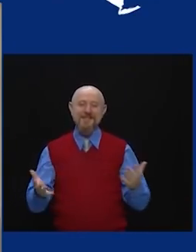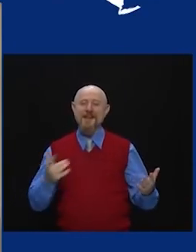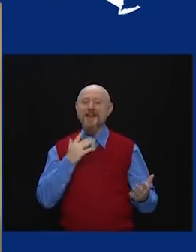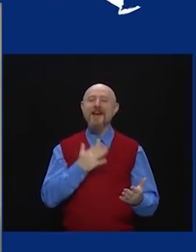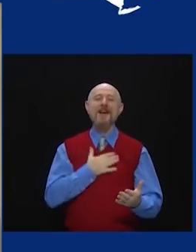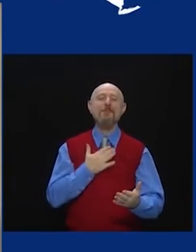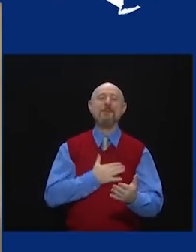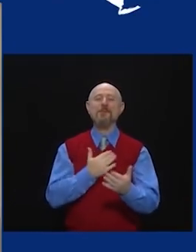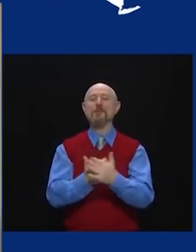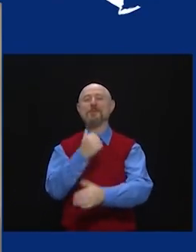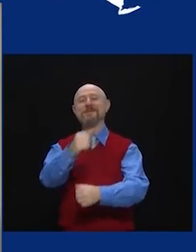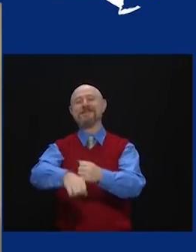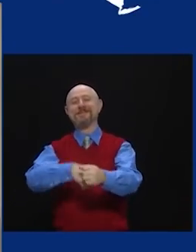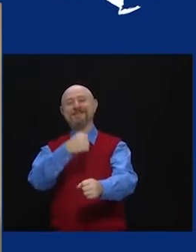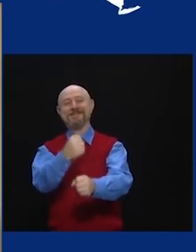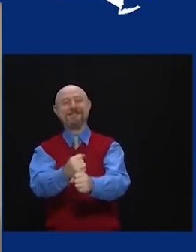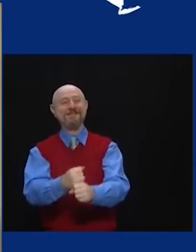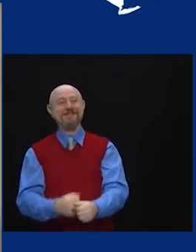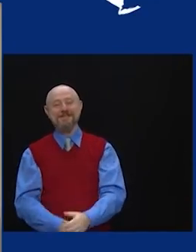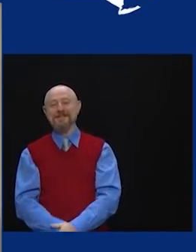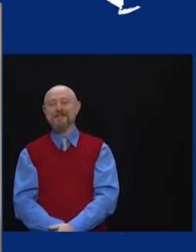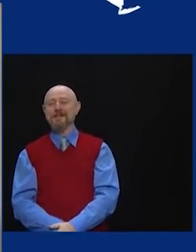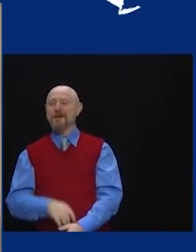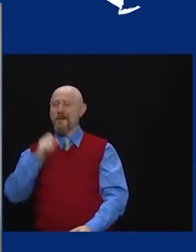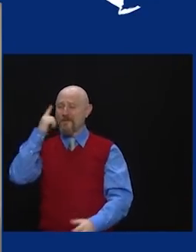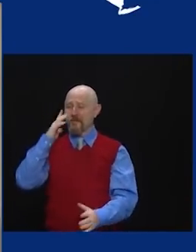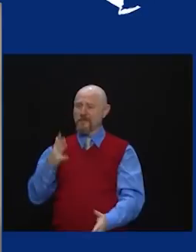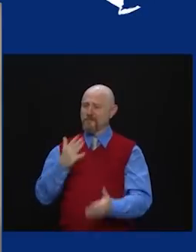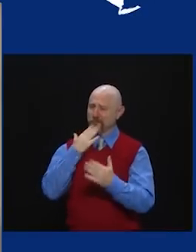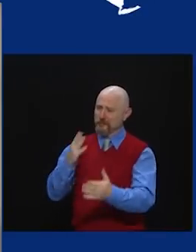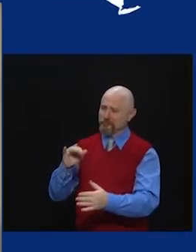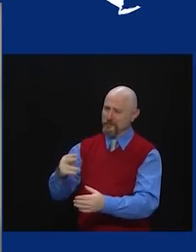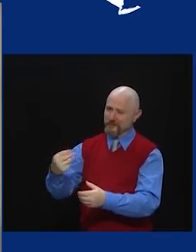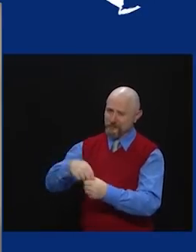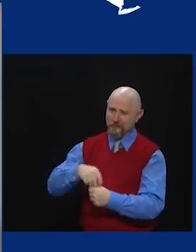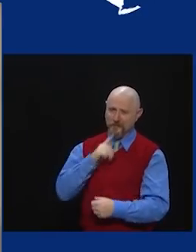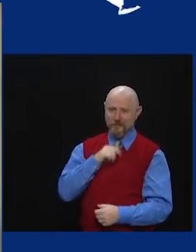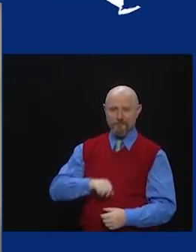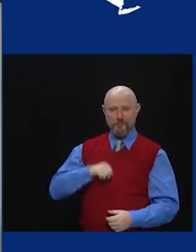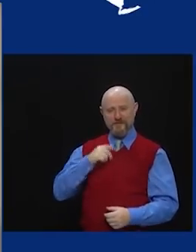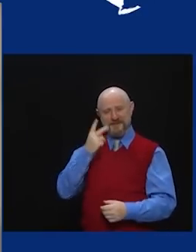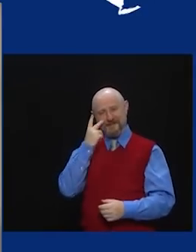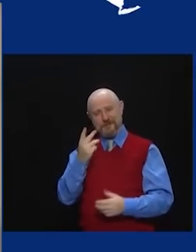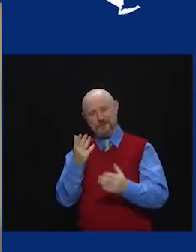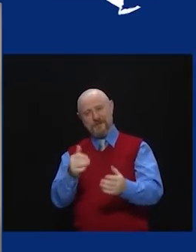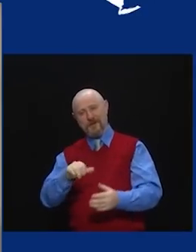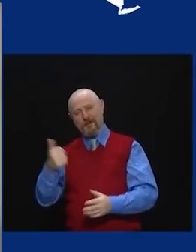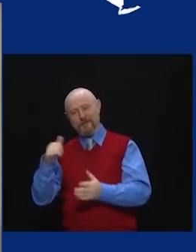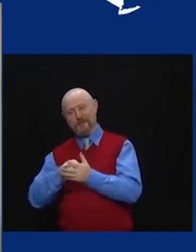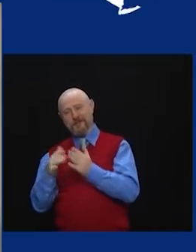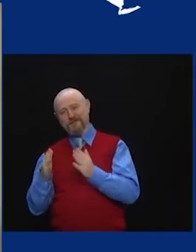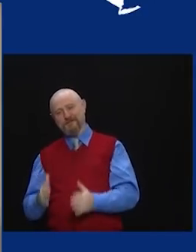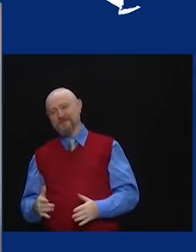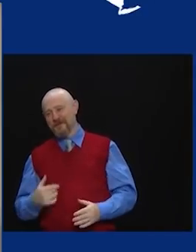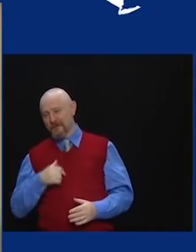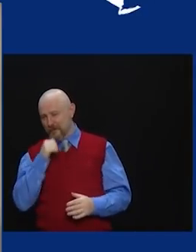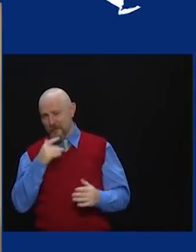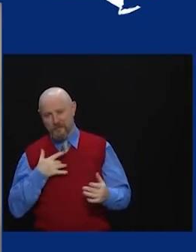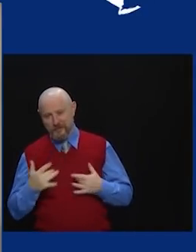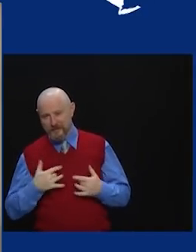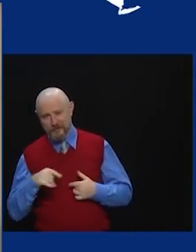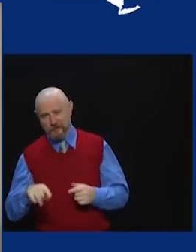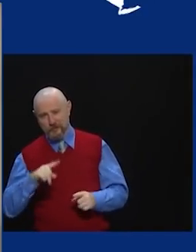right. Thank you, Ben, for joining us. We are very proud to see a fellow New Yorker up there. And don't worry about this question. I don't have a long memory, so we're good. We're